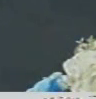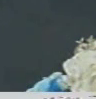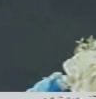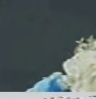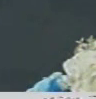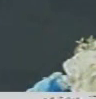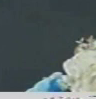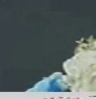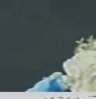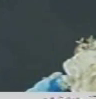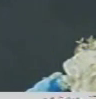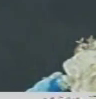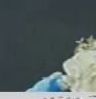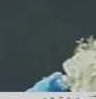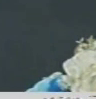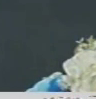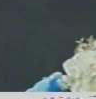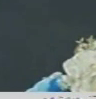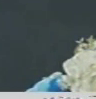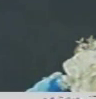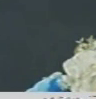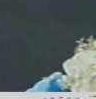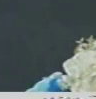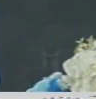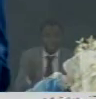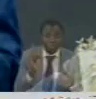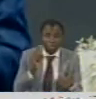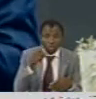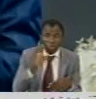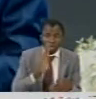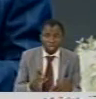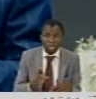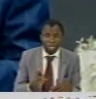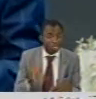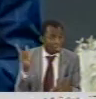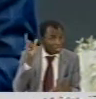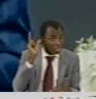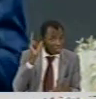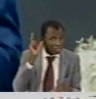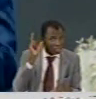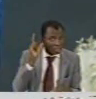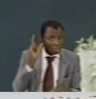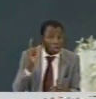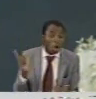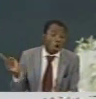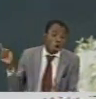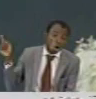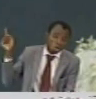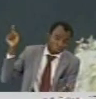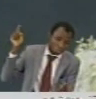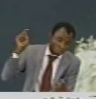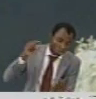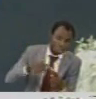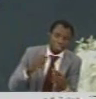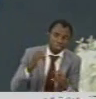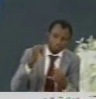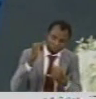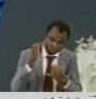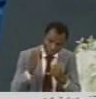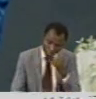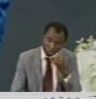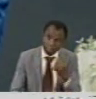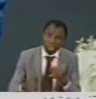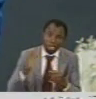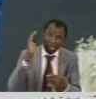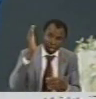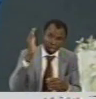available. So remain where you are. Listen until the last testimony. If